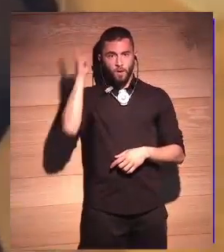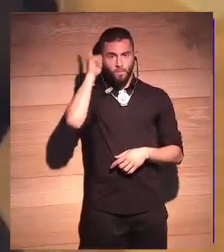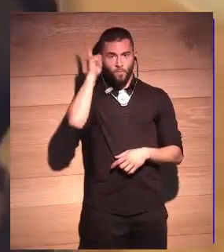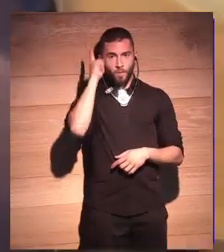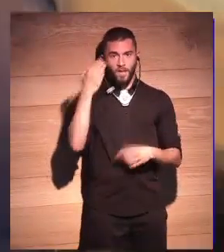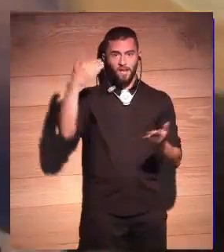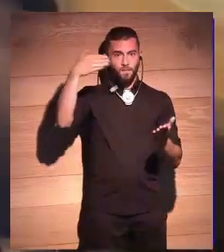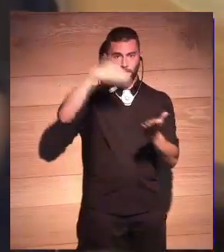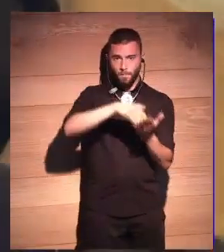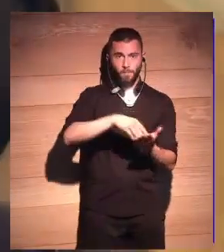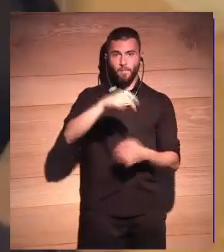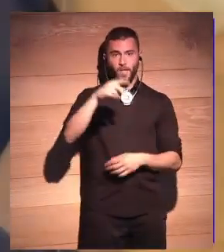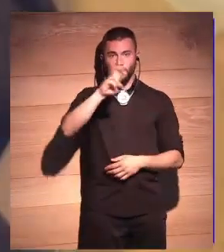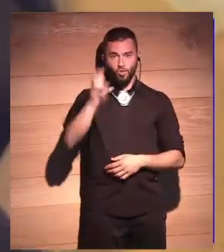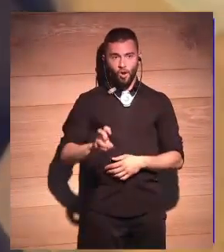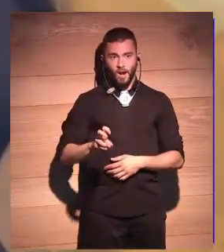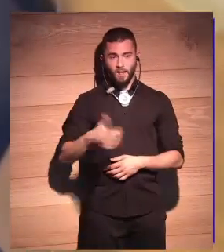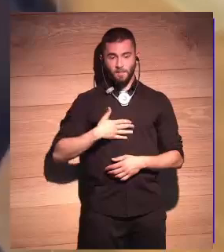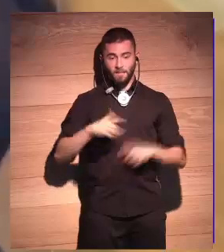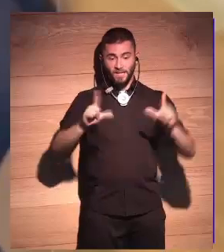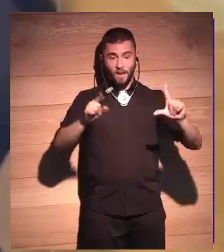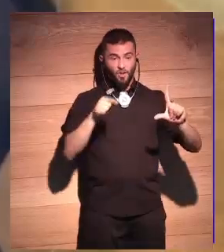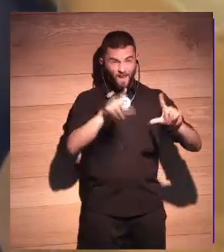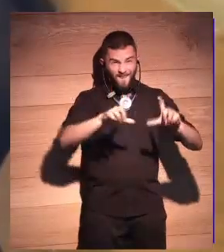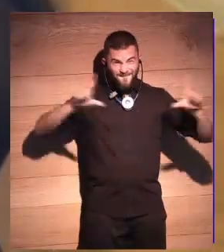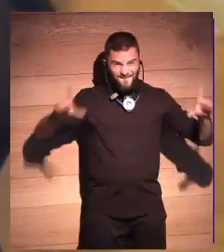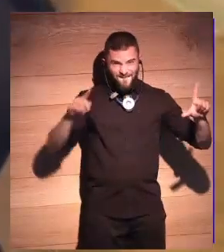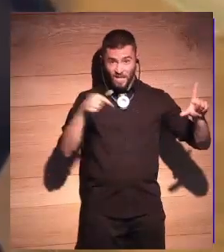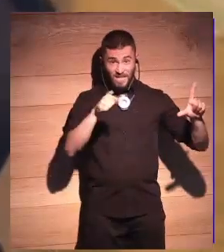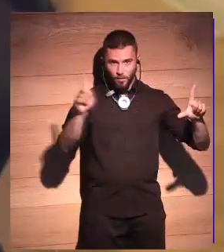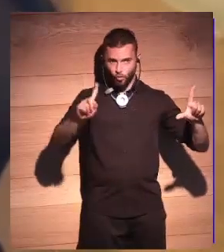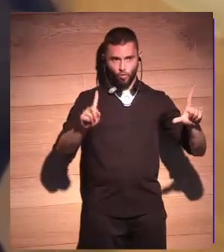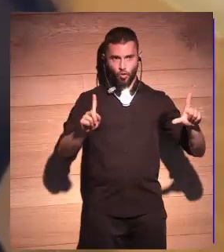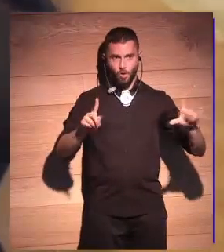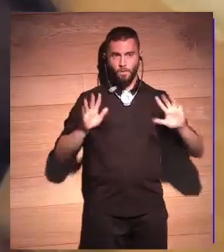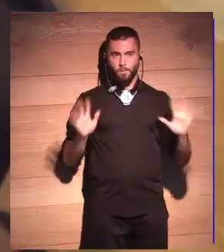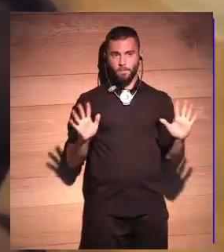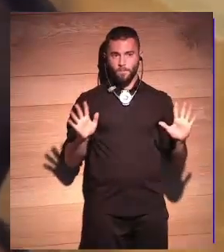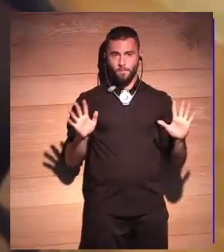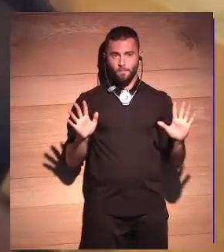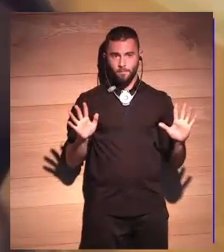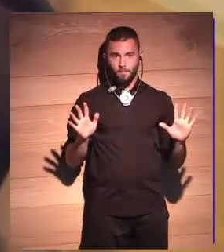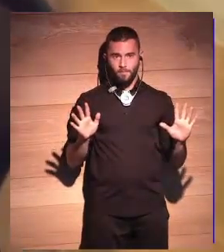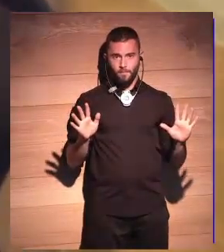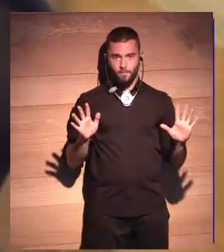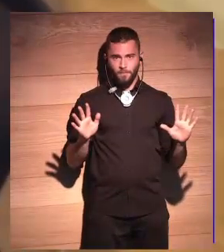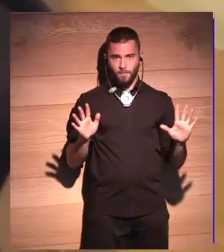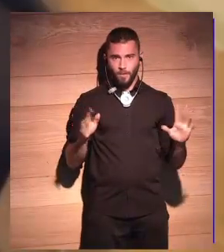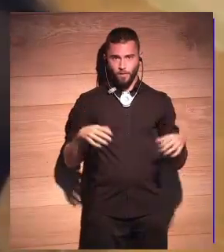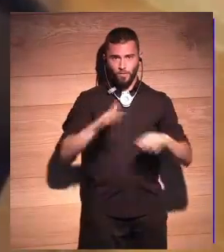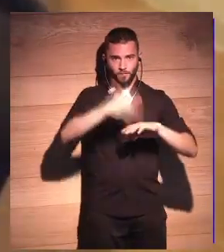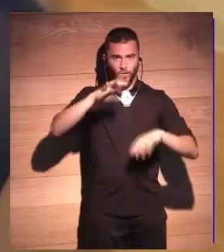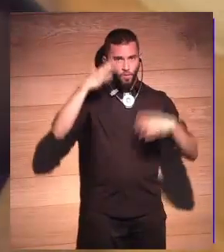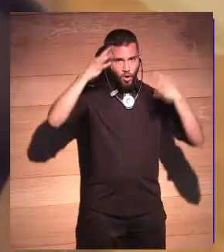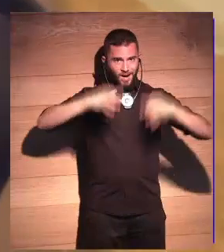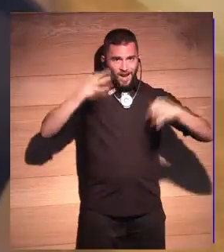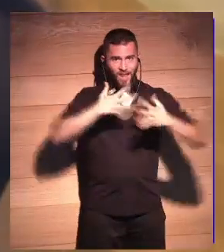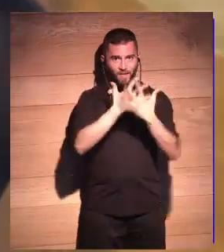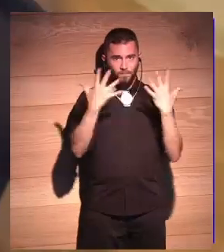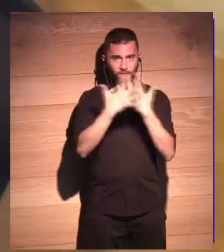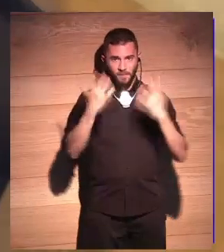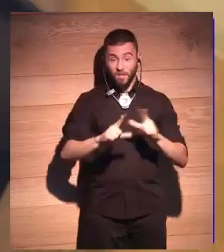My TV's not this big. But with a mixed reality device, my TV can be that big, and it can travel